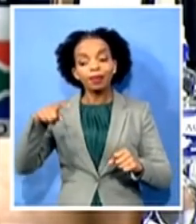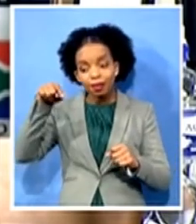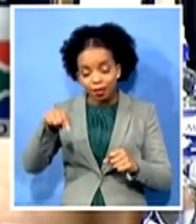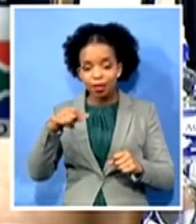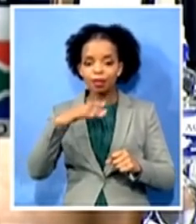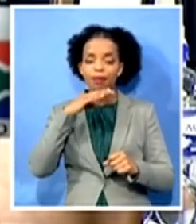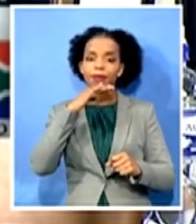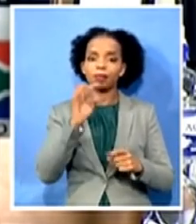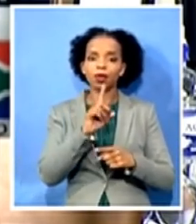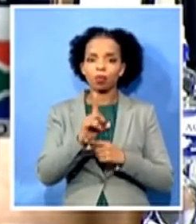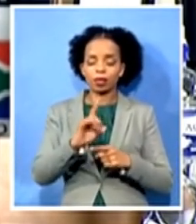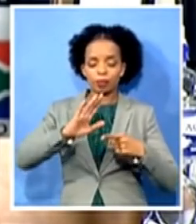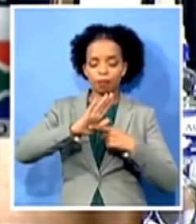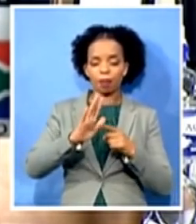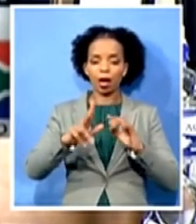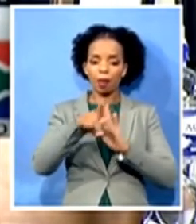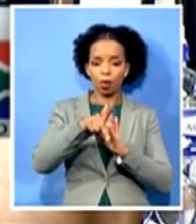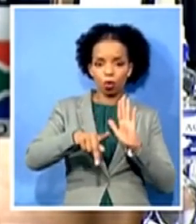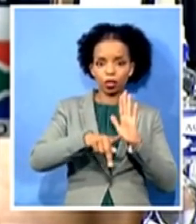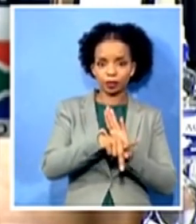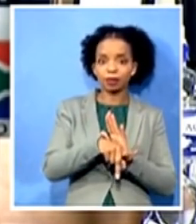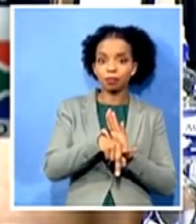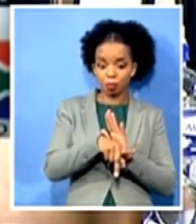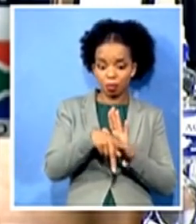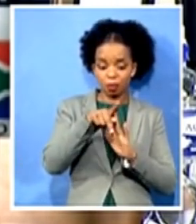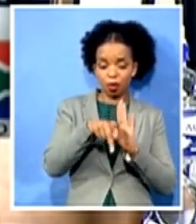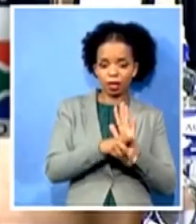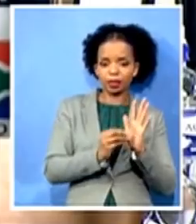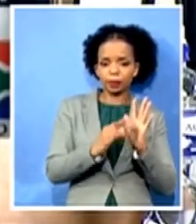outcomes, and hand it over to the accounting officer for